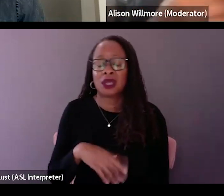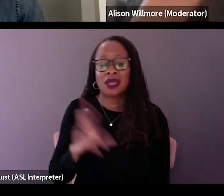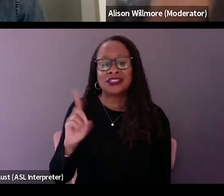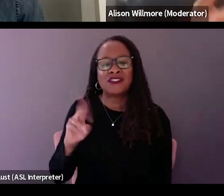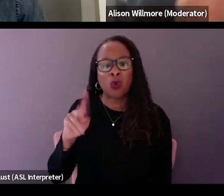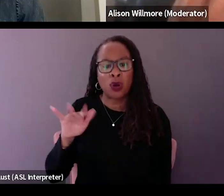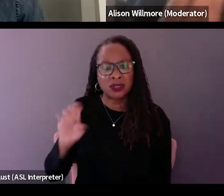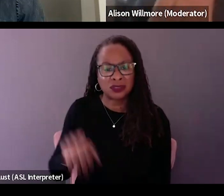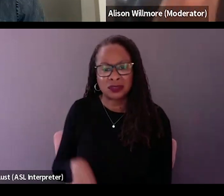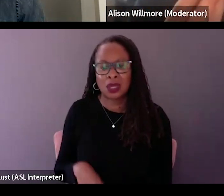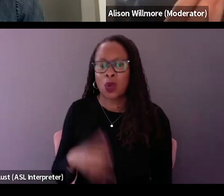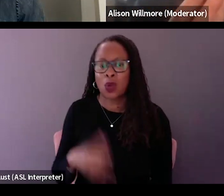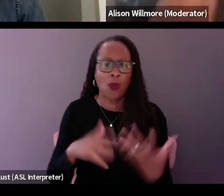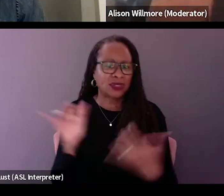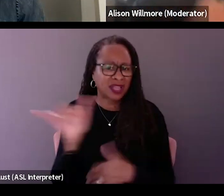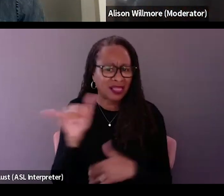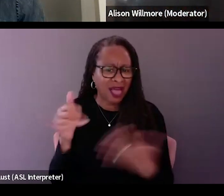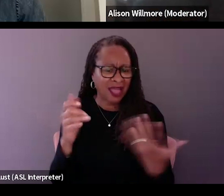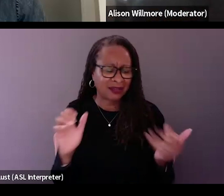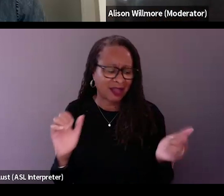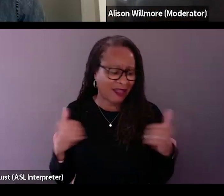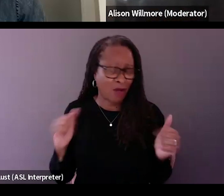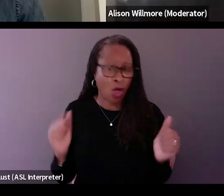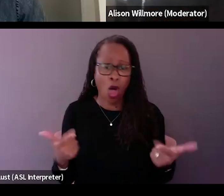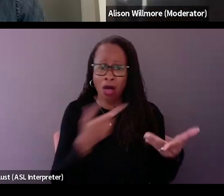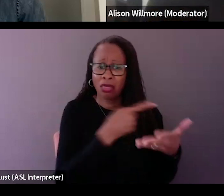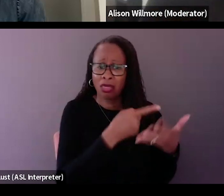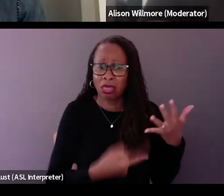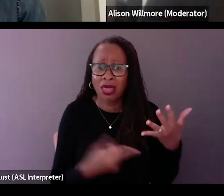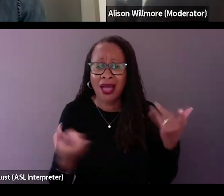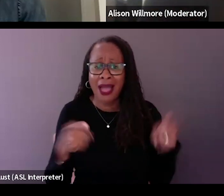and how did you find your ending?